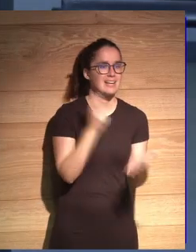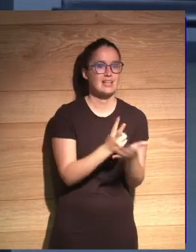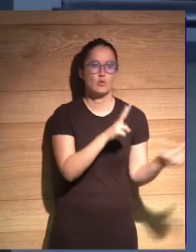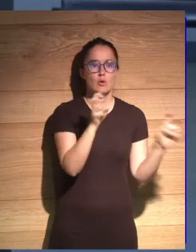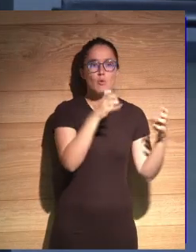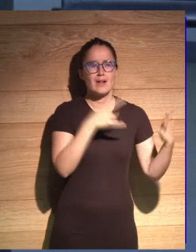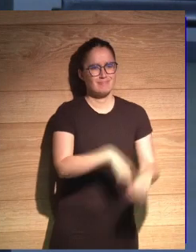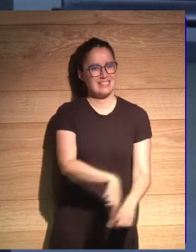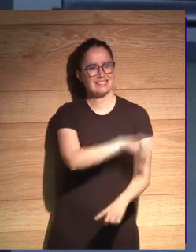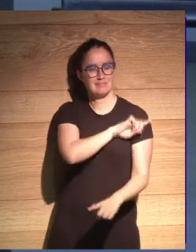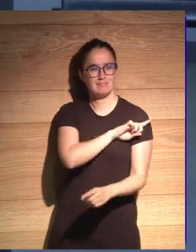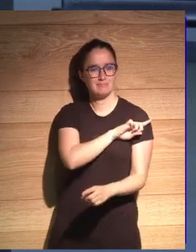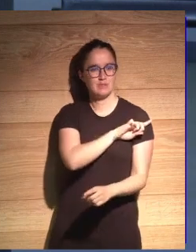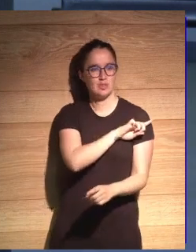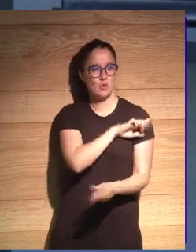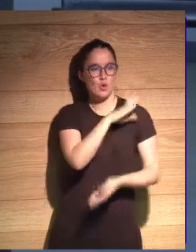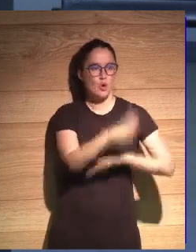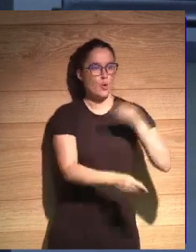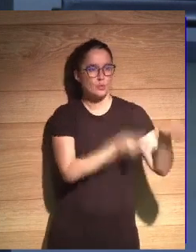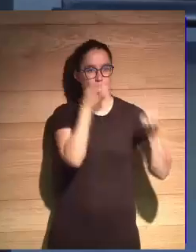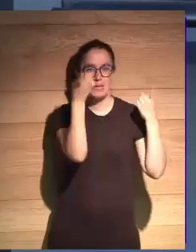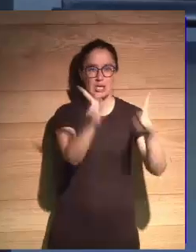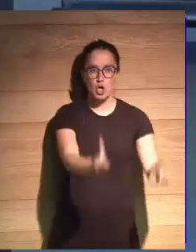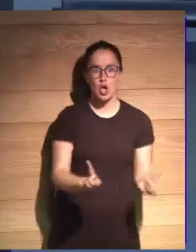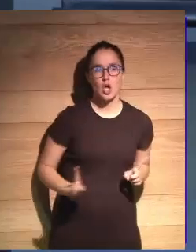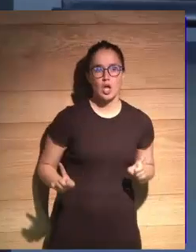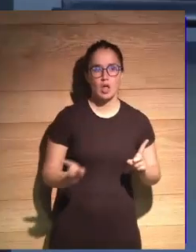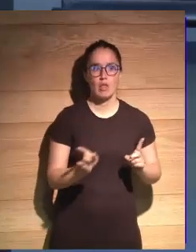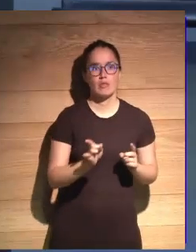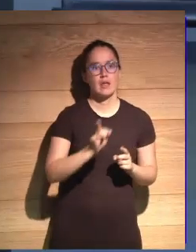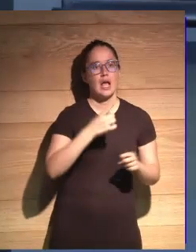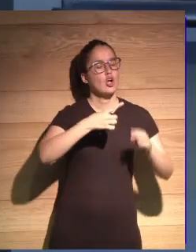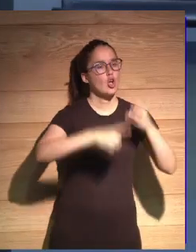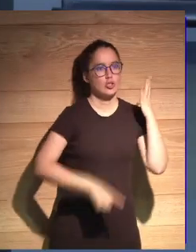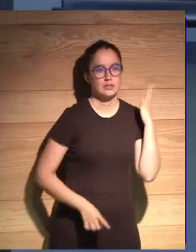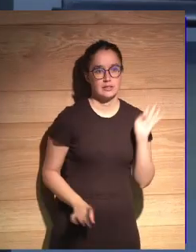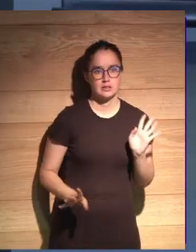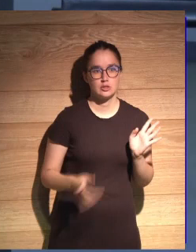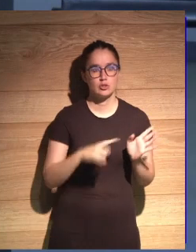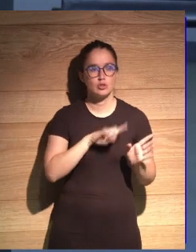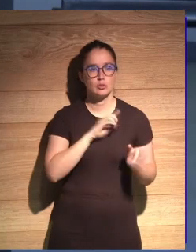we are facing a new challenge, which is excess,